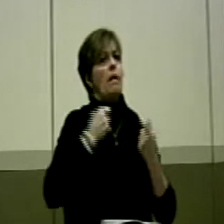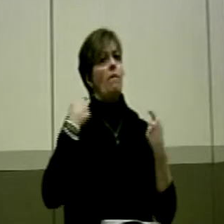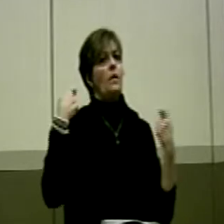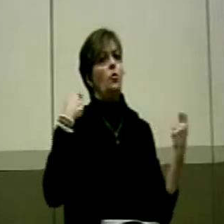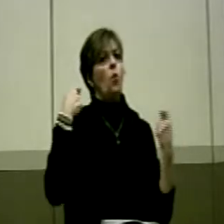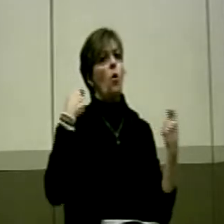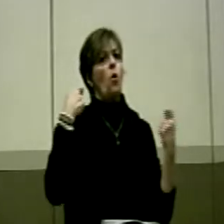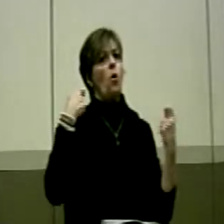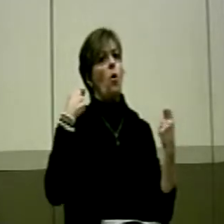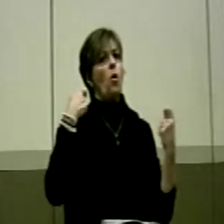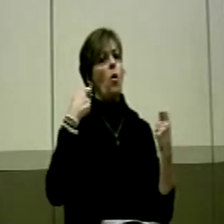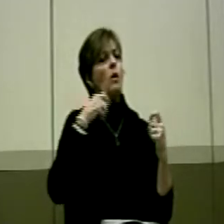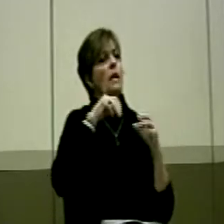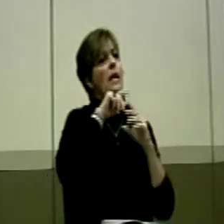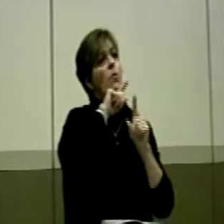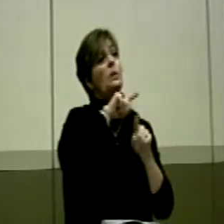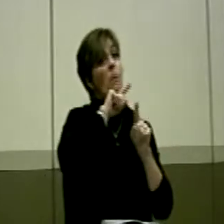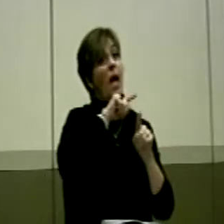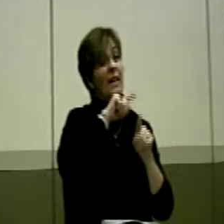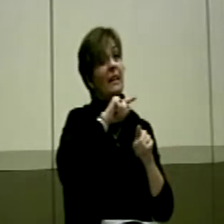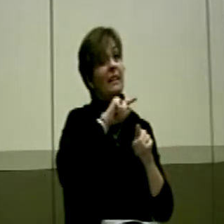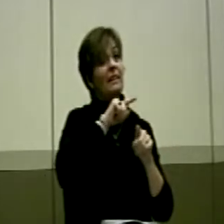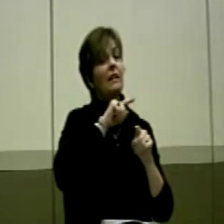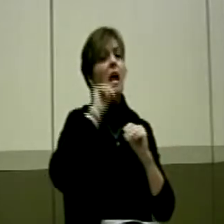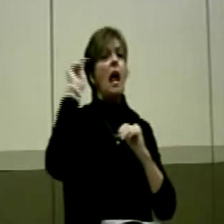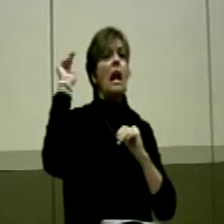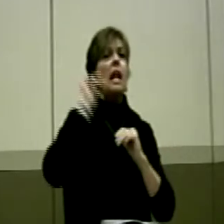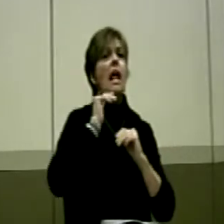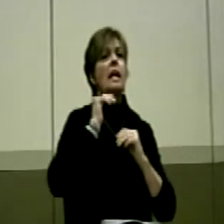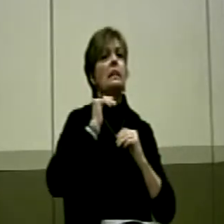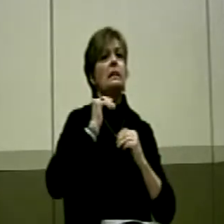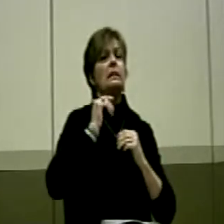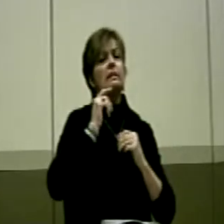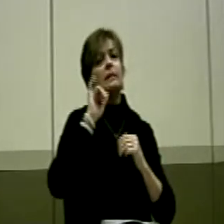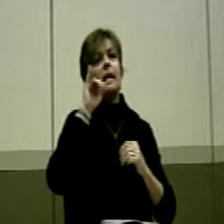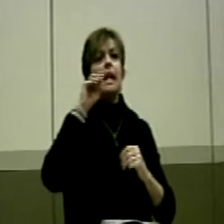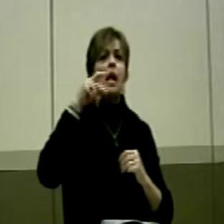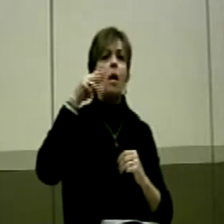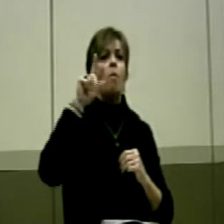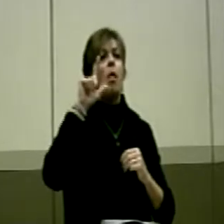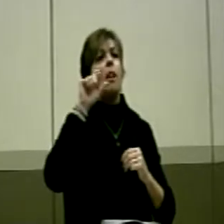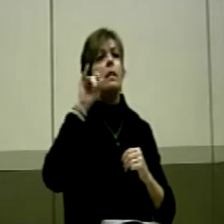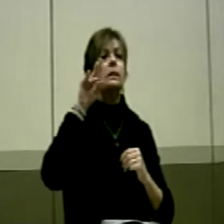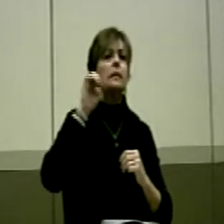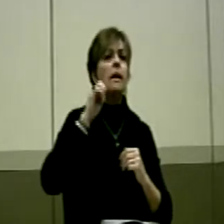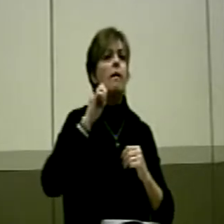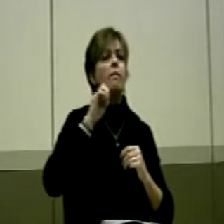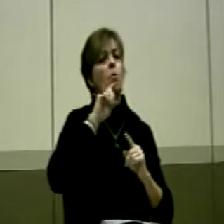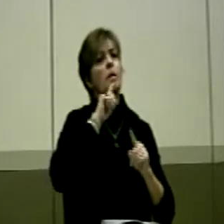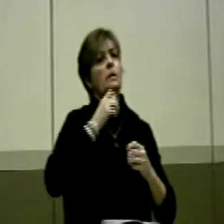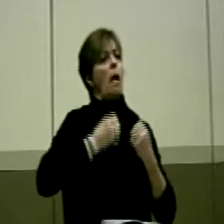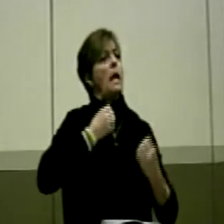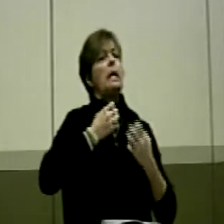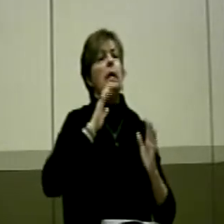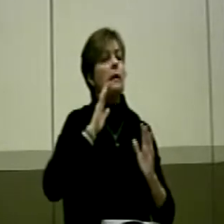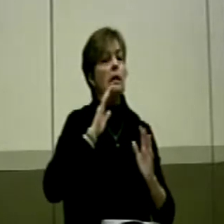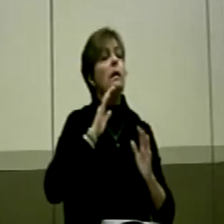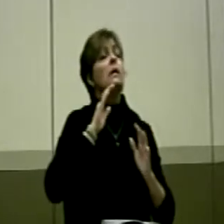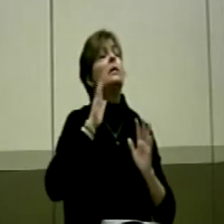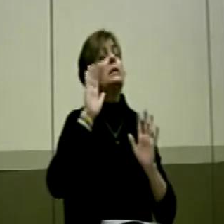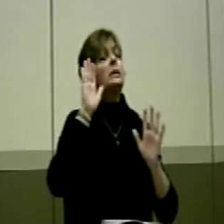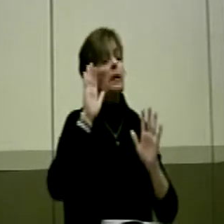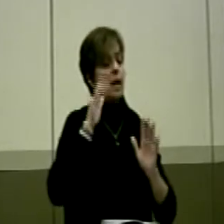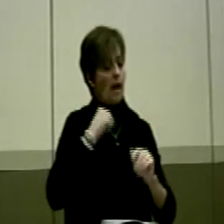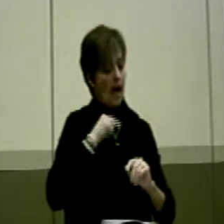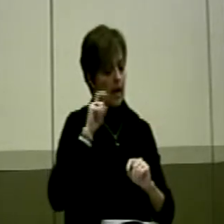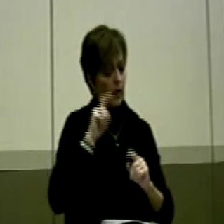Like less impulsive responding, more like planning and saying, oh, when I need to, sit, raise my hand, or wait